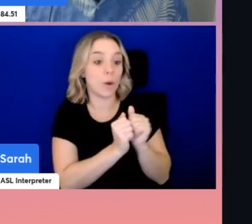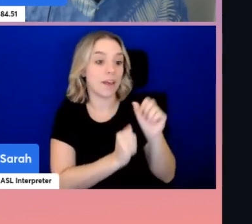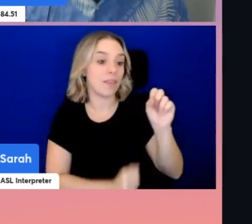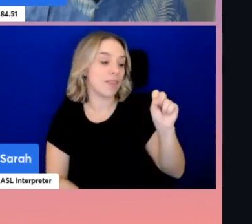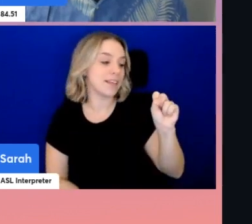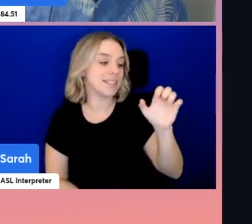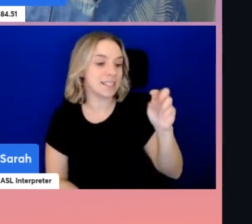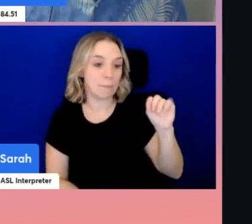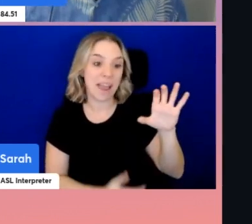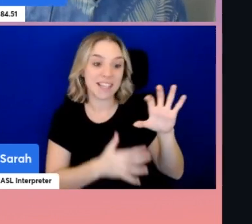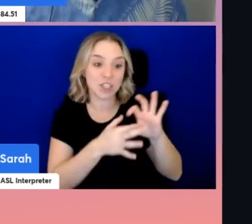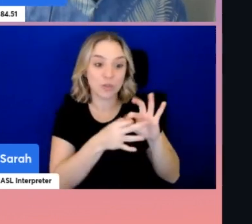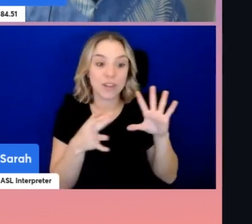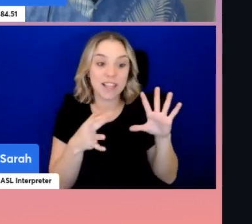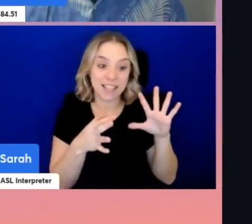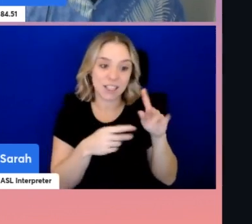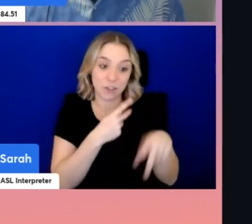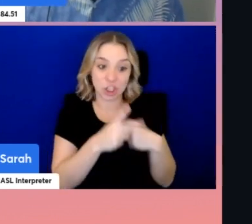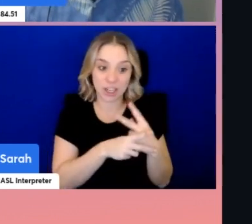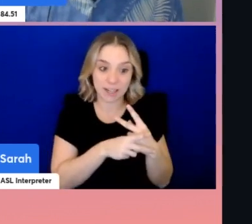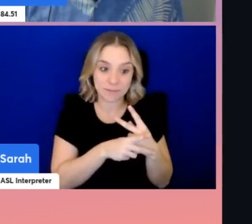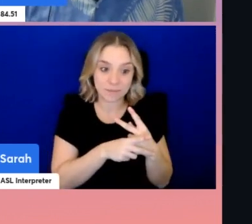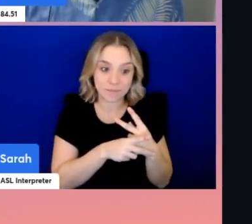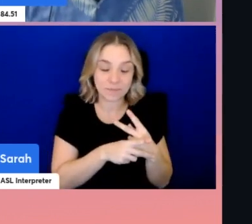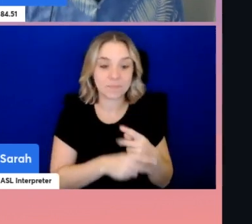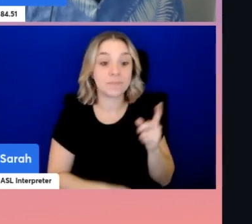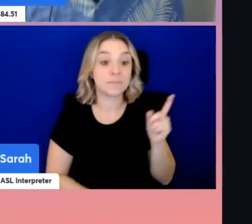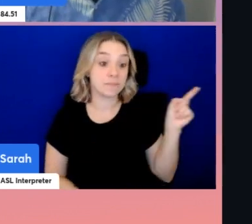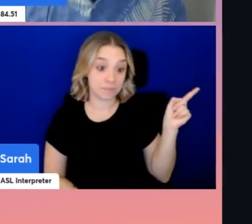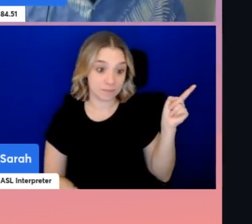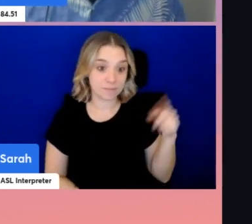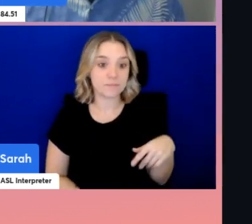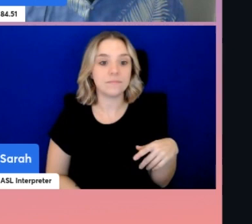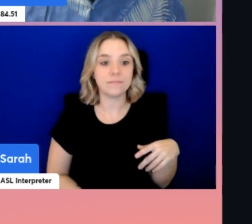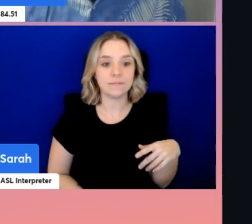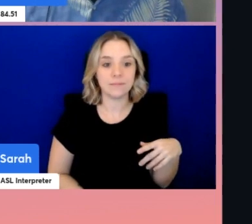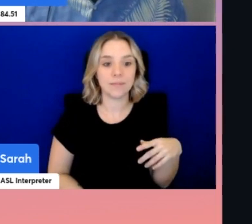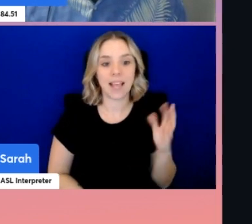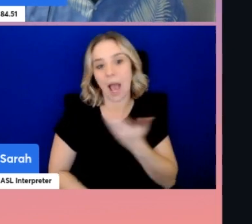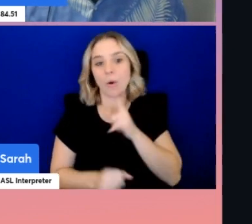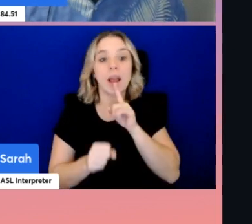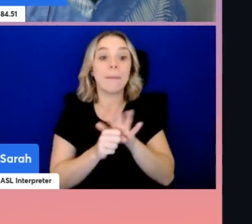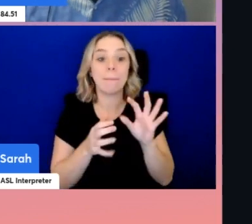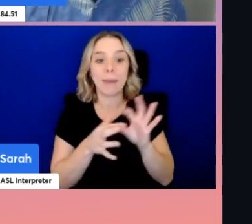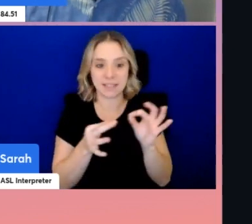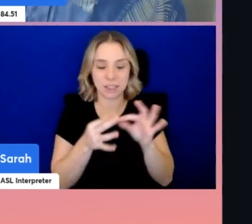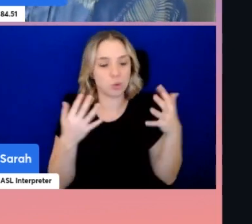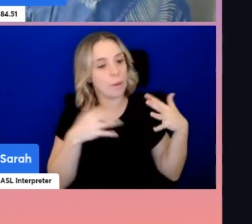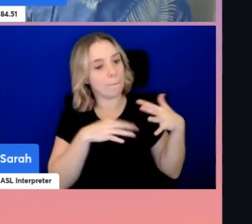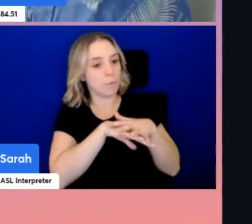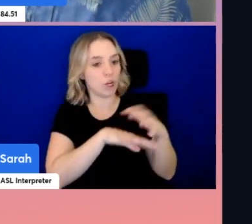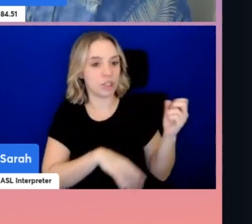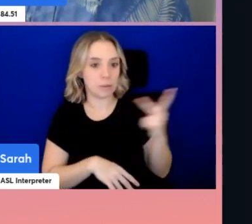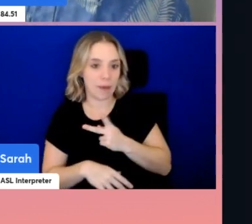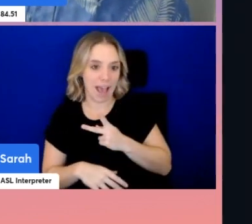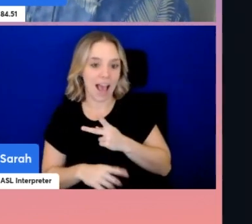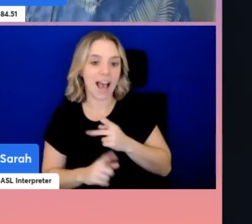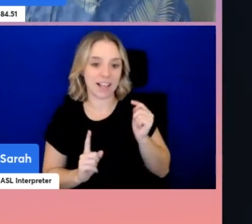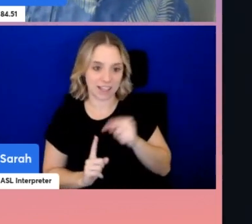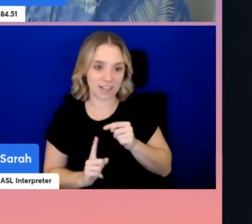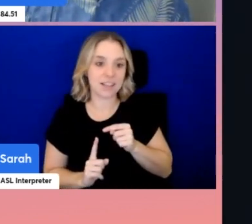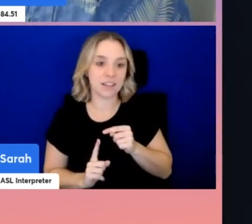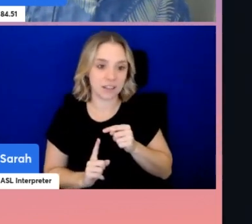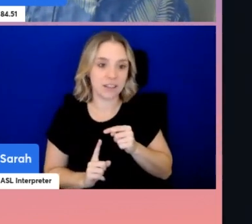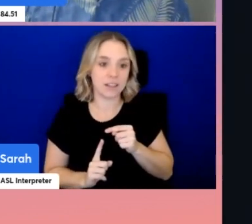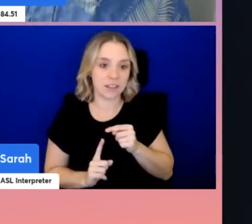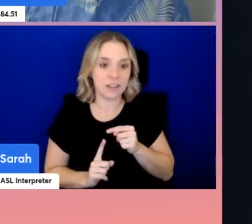versioning. So in here, here is our commit message. We are going to merge back to main. So we're going to open